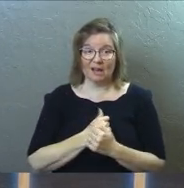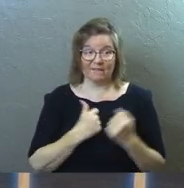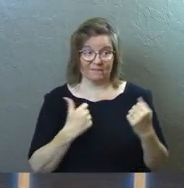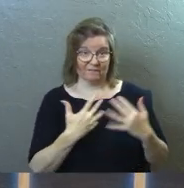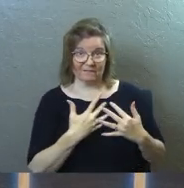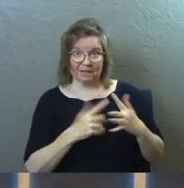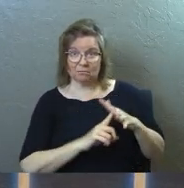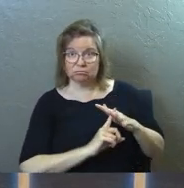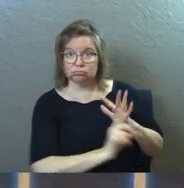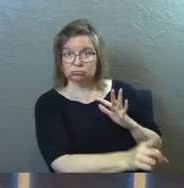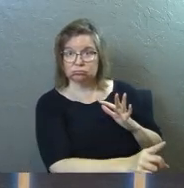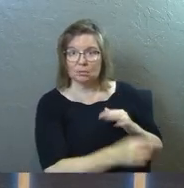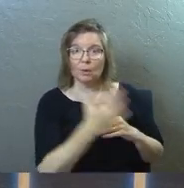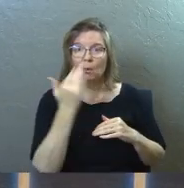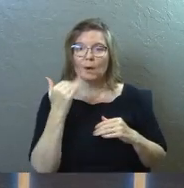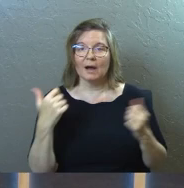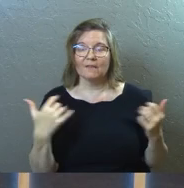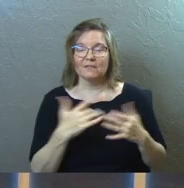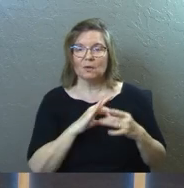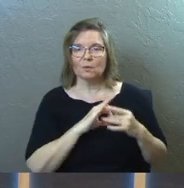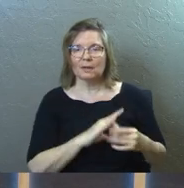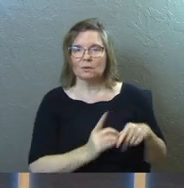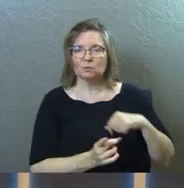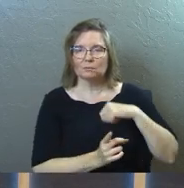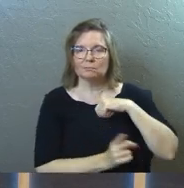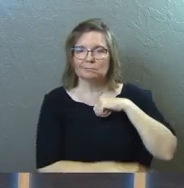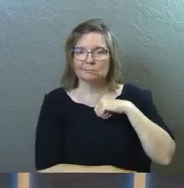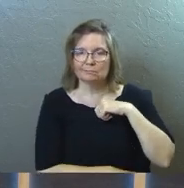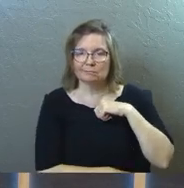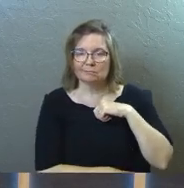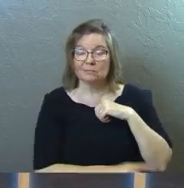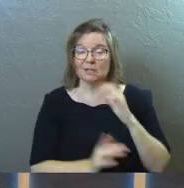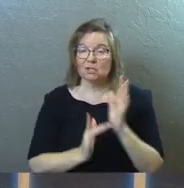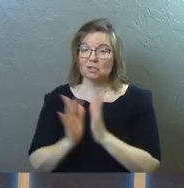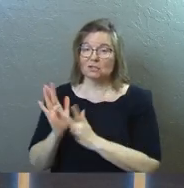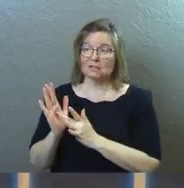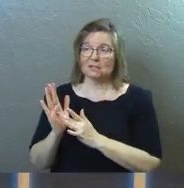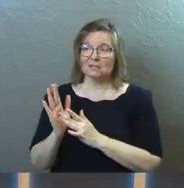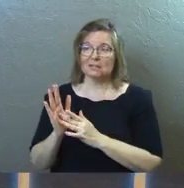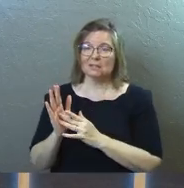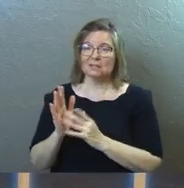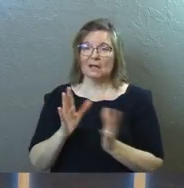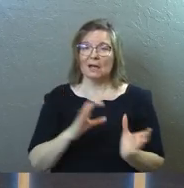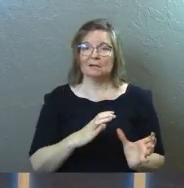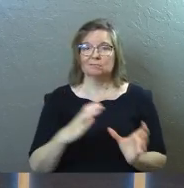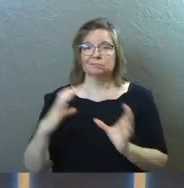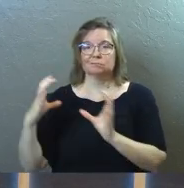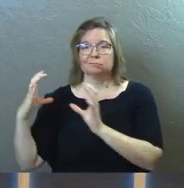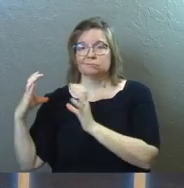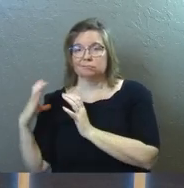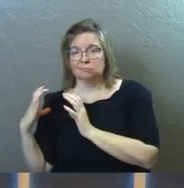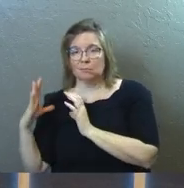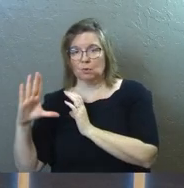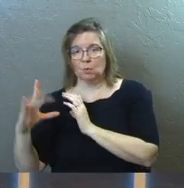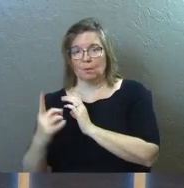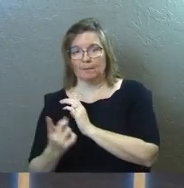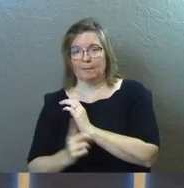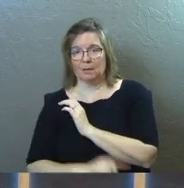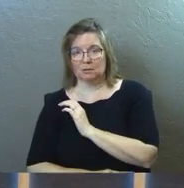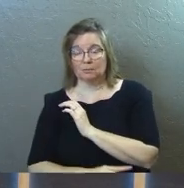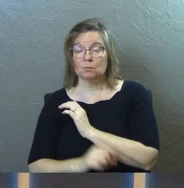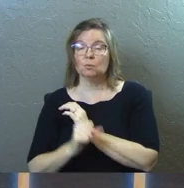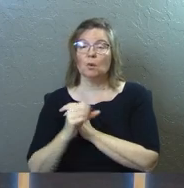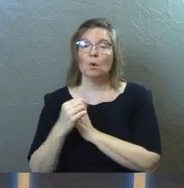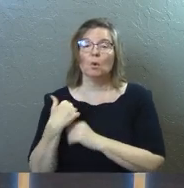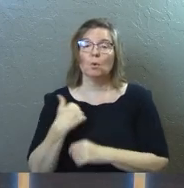that? Amen. Because fear has to do with punishment. Jesus has carried your punishment.